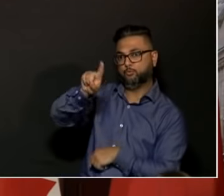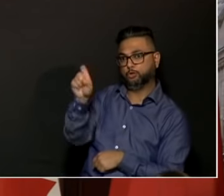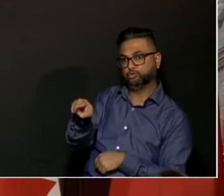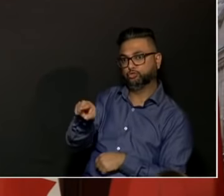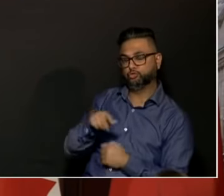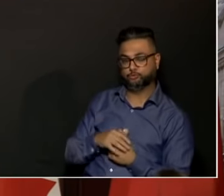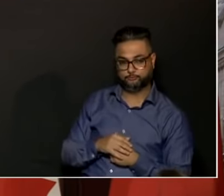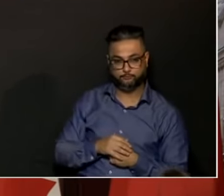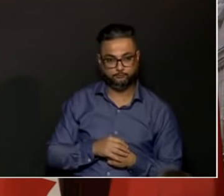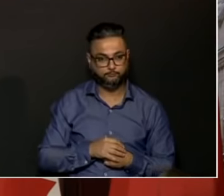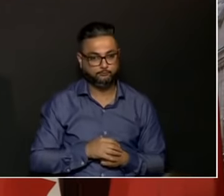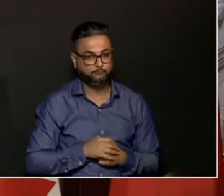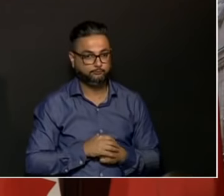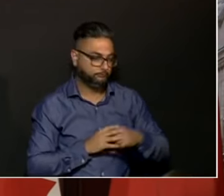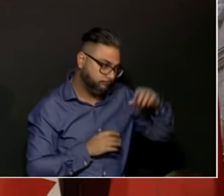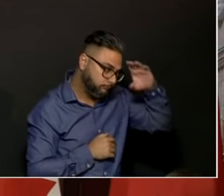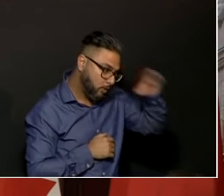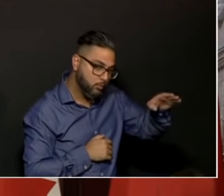Hi there, Premier.